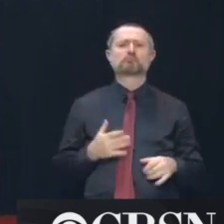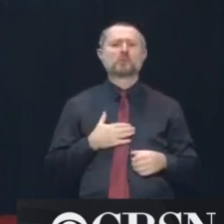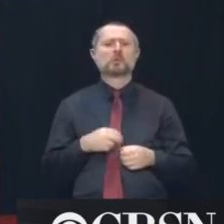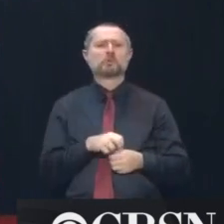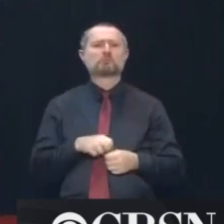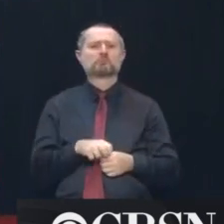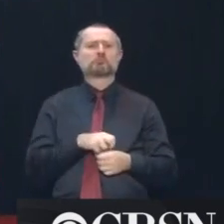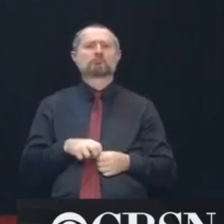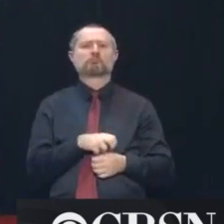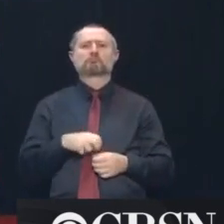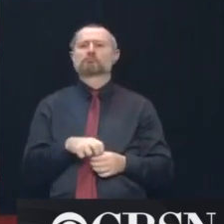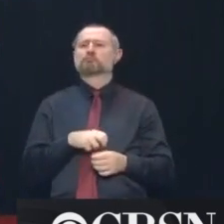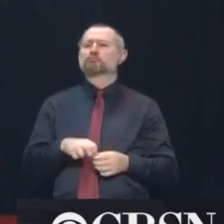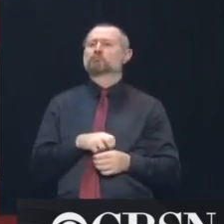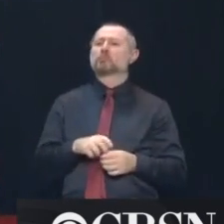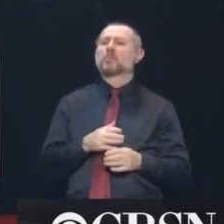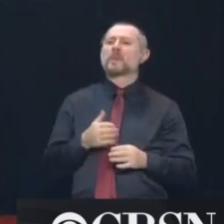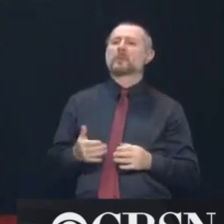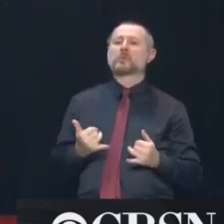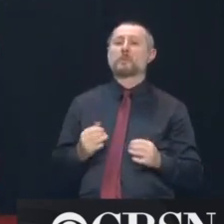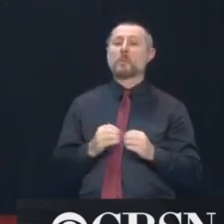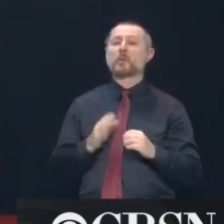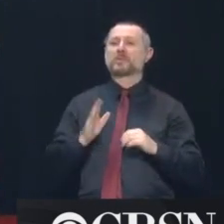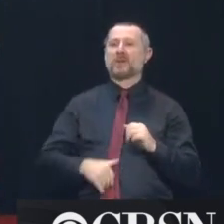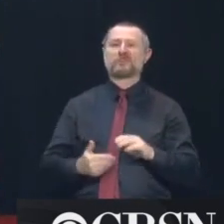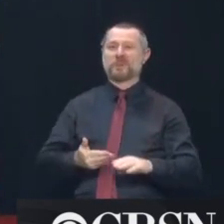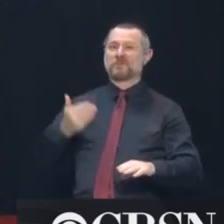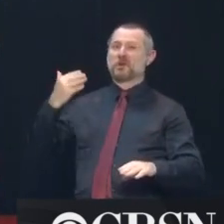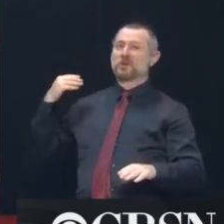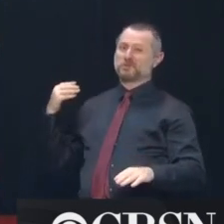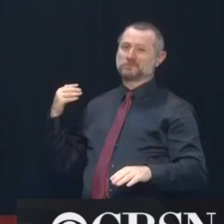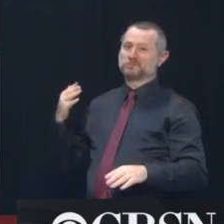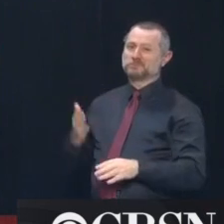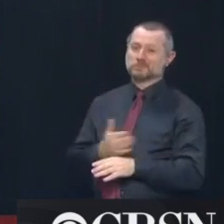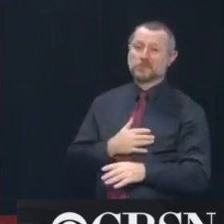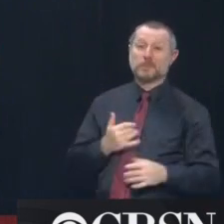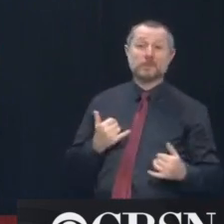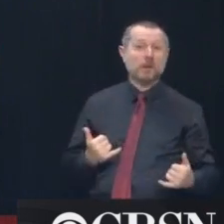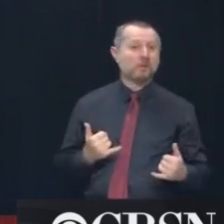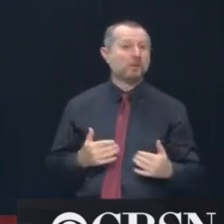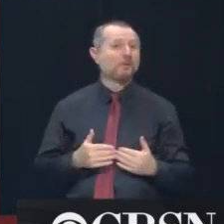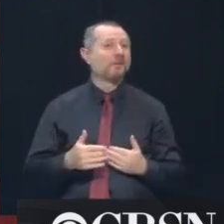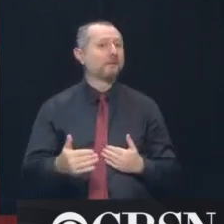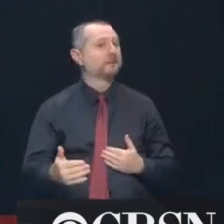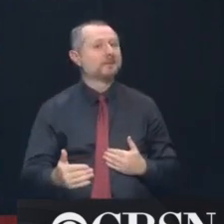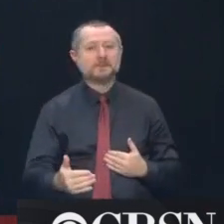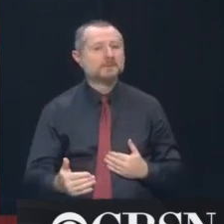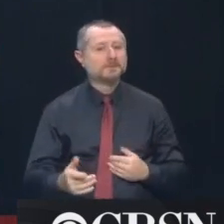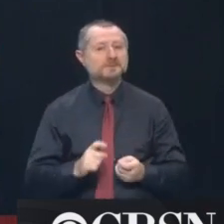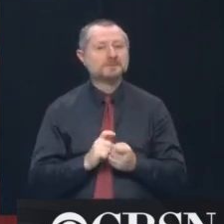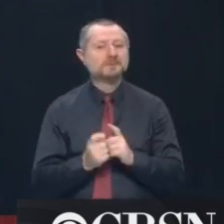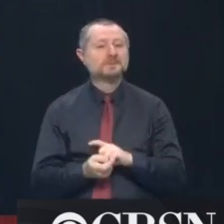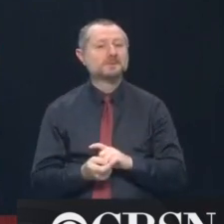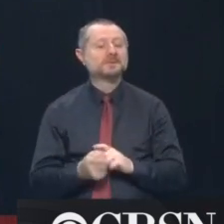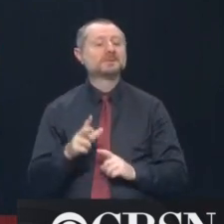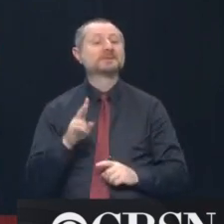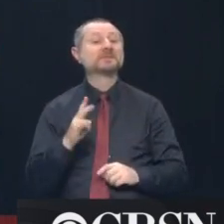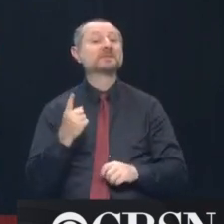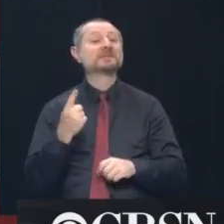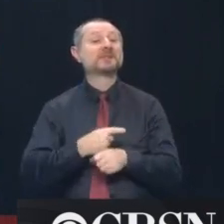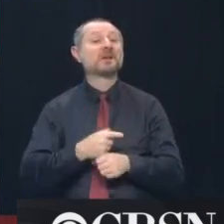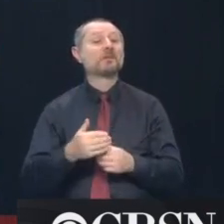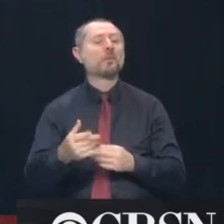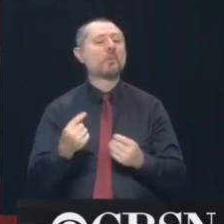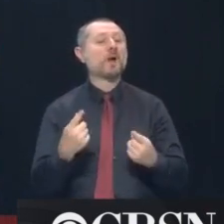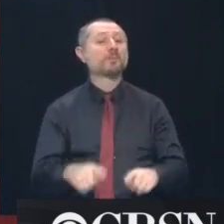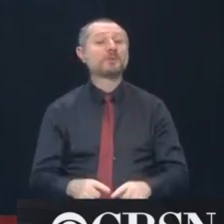much, much more than pre-COVID. So the question is, what happens at Thanksgiving? And the even scarier part is that last Friday, CDC